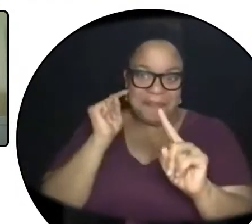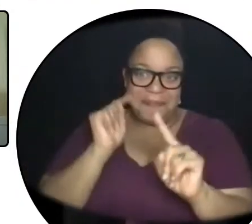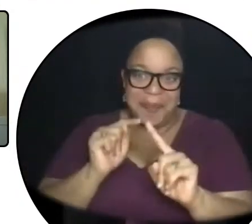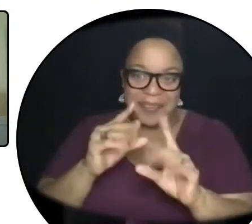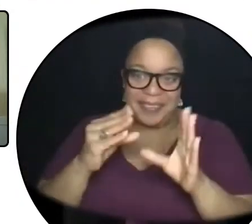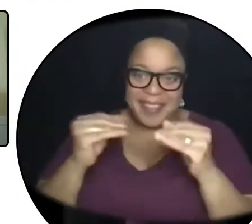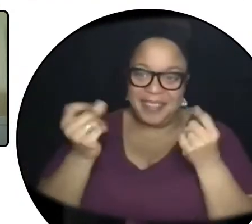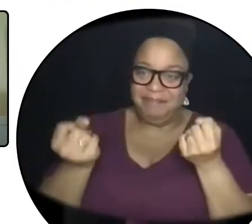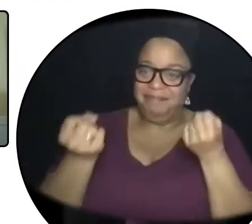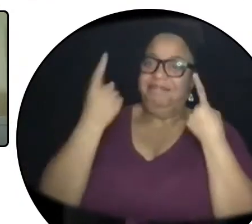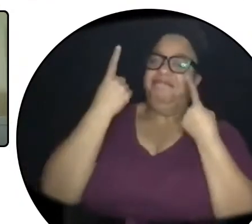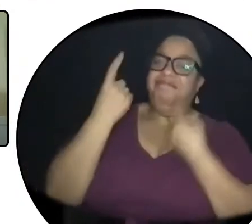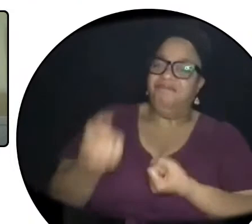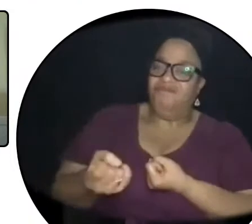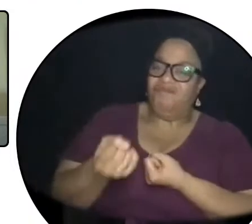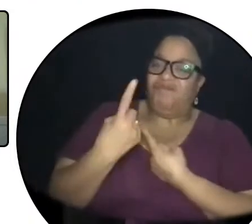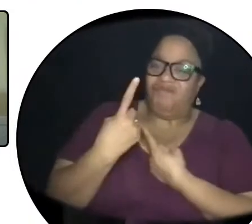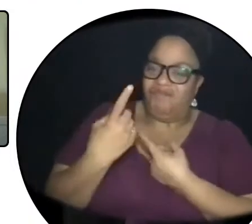of rebellion,